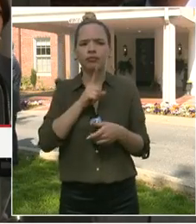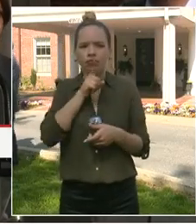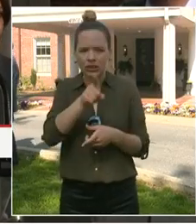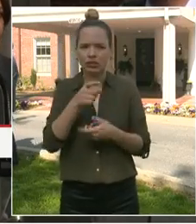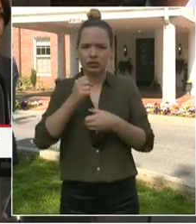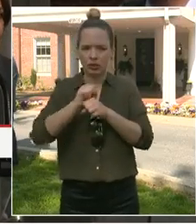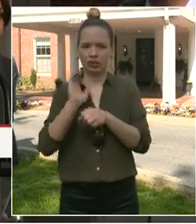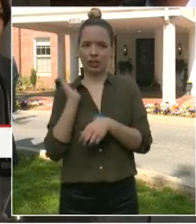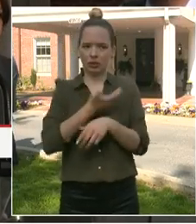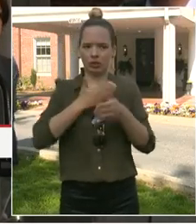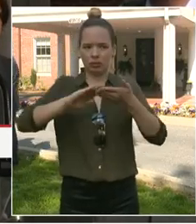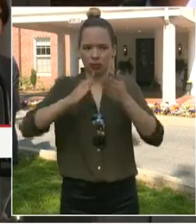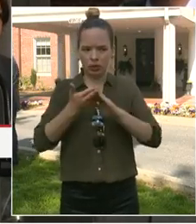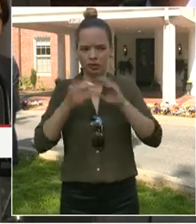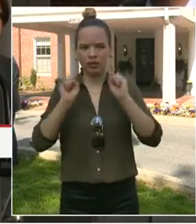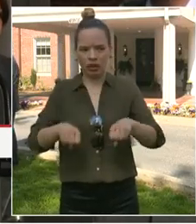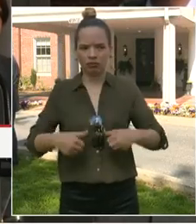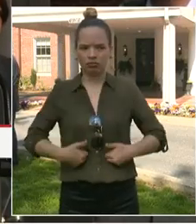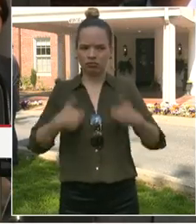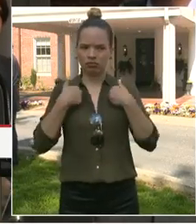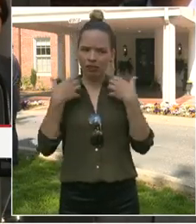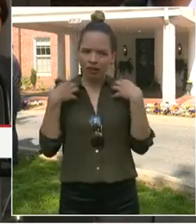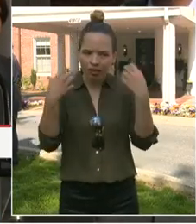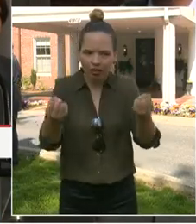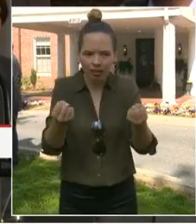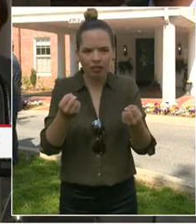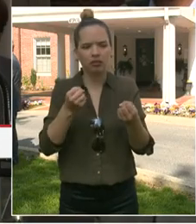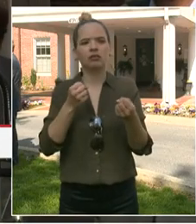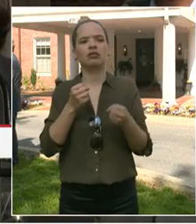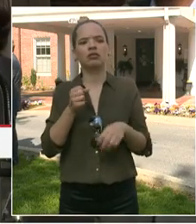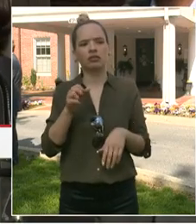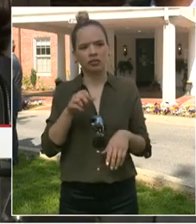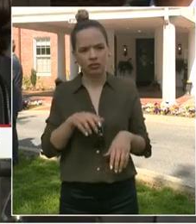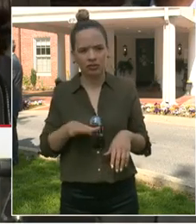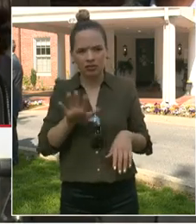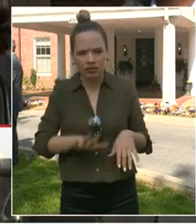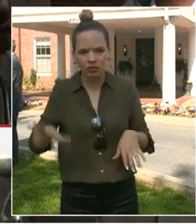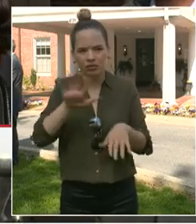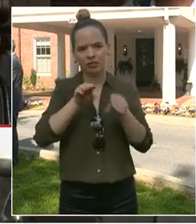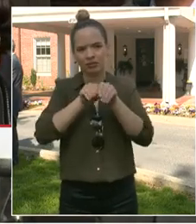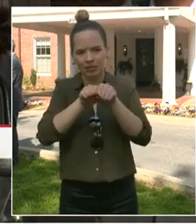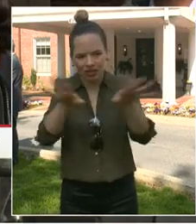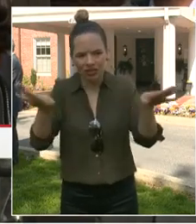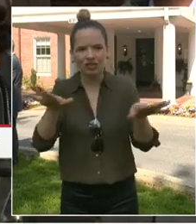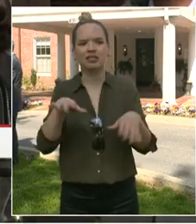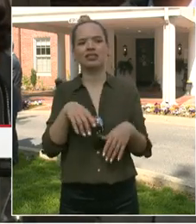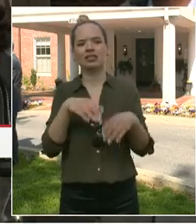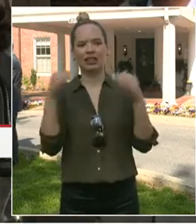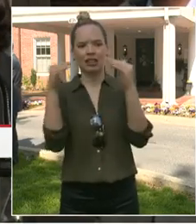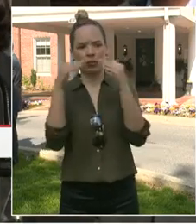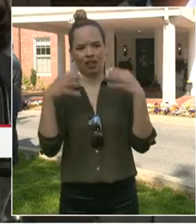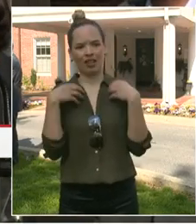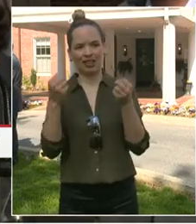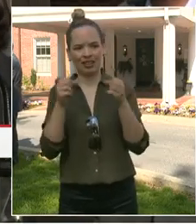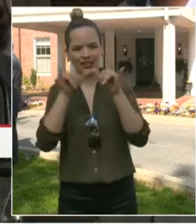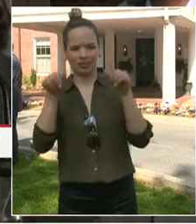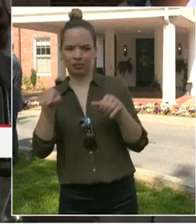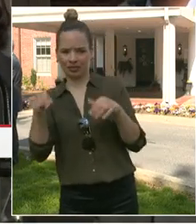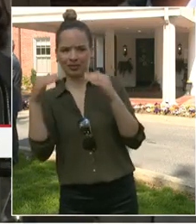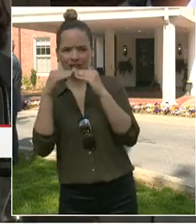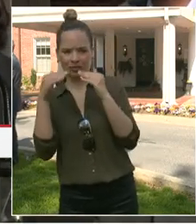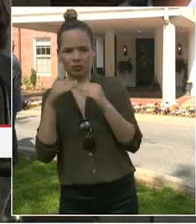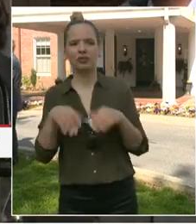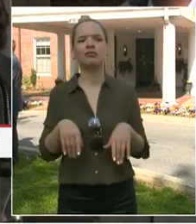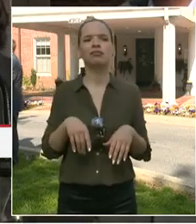the pandemic as a more vibrant, a more equitable city, and the task force is going to be very intentional in